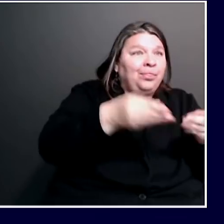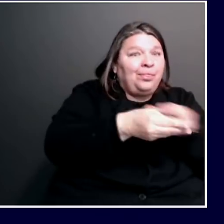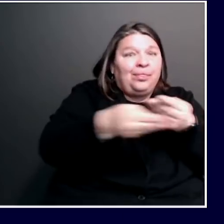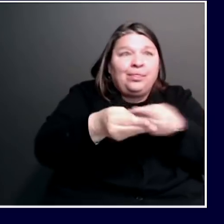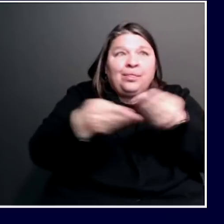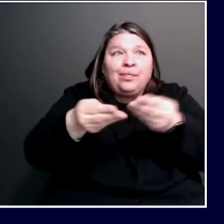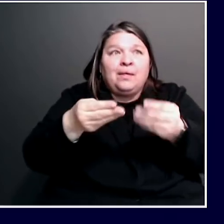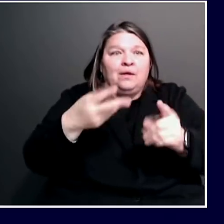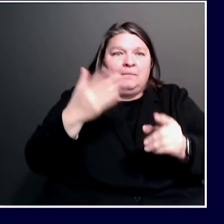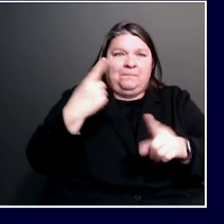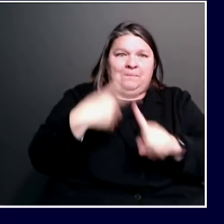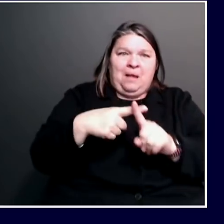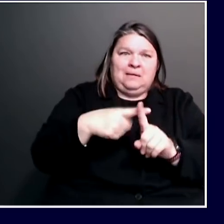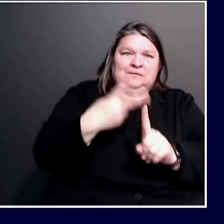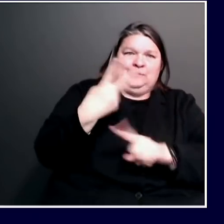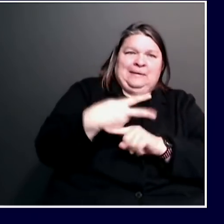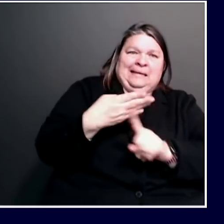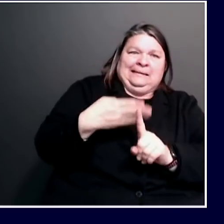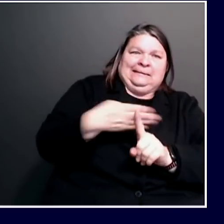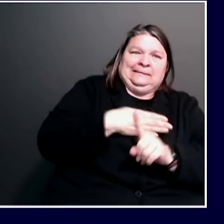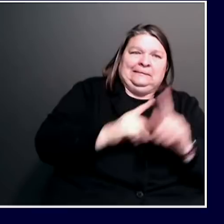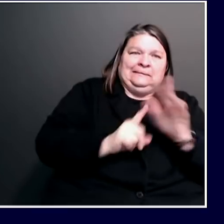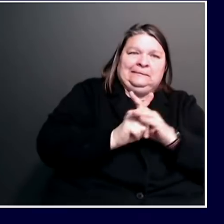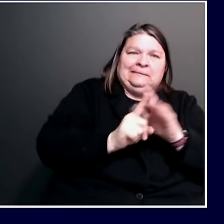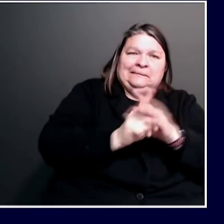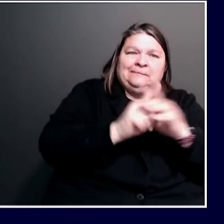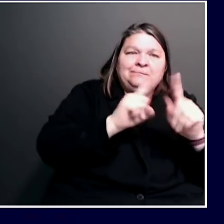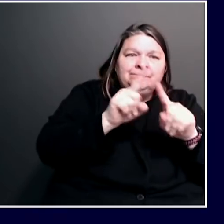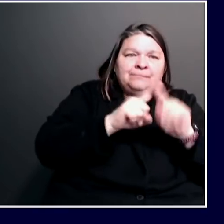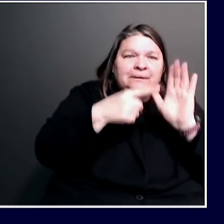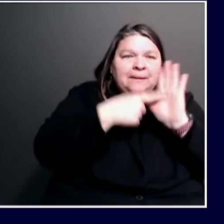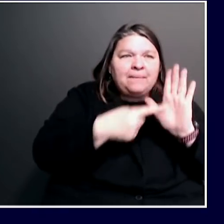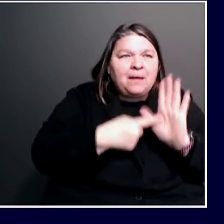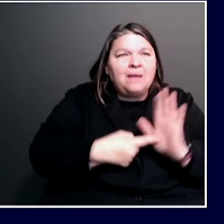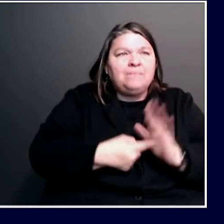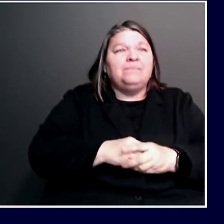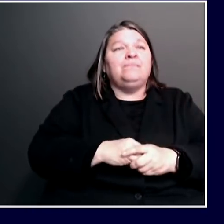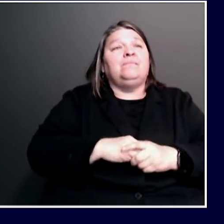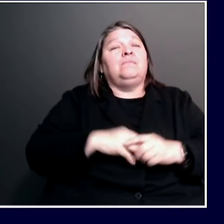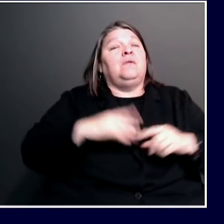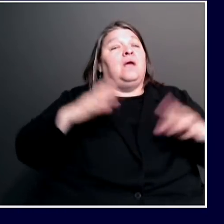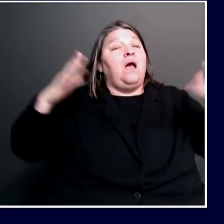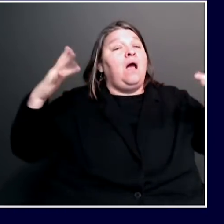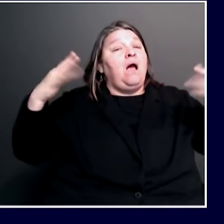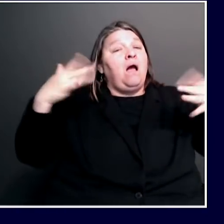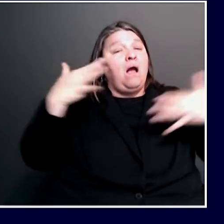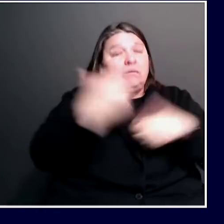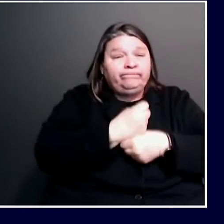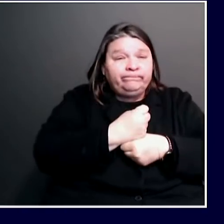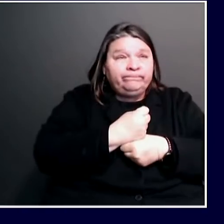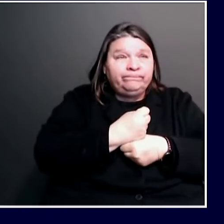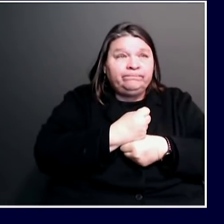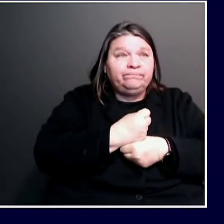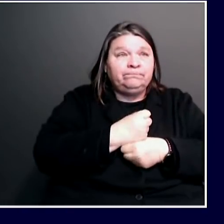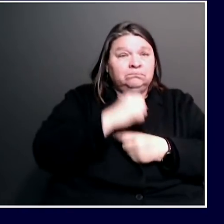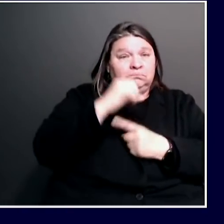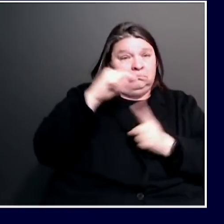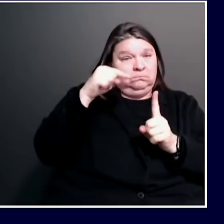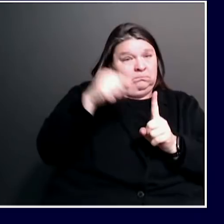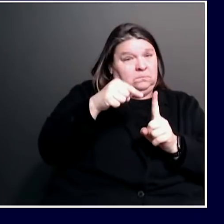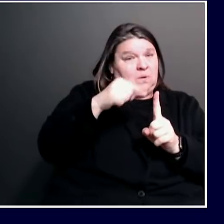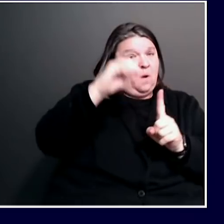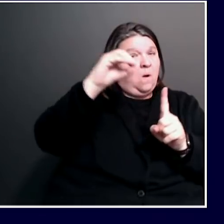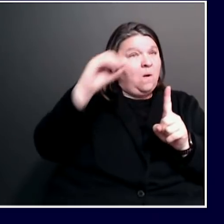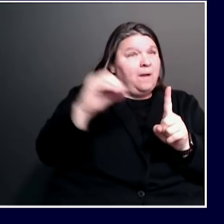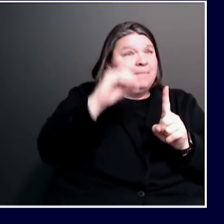this mean? Well, when you take it all together, it means that Omicron is epidemiologically different from